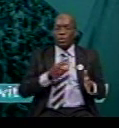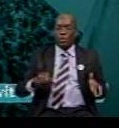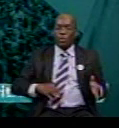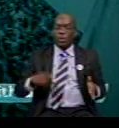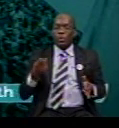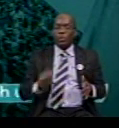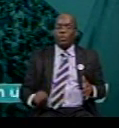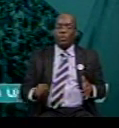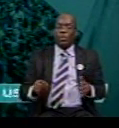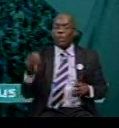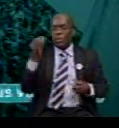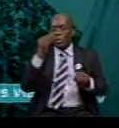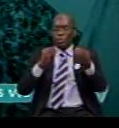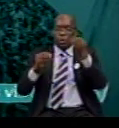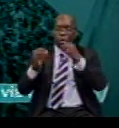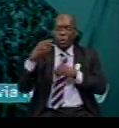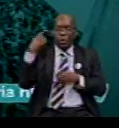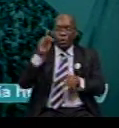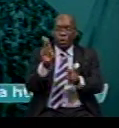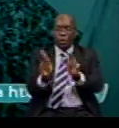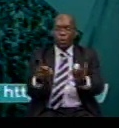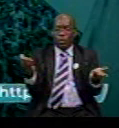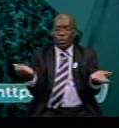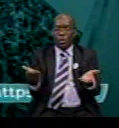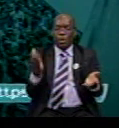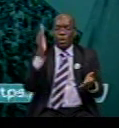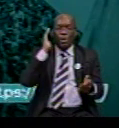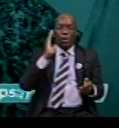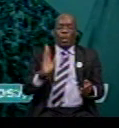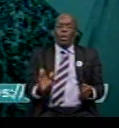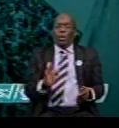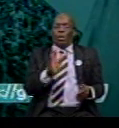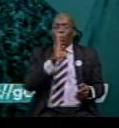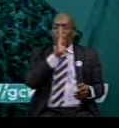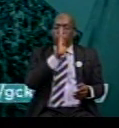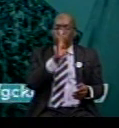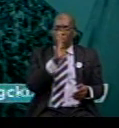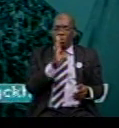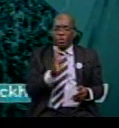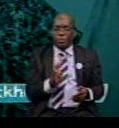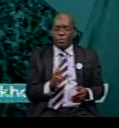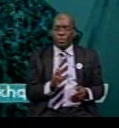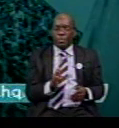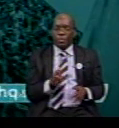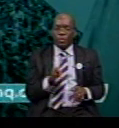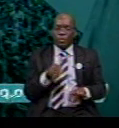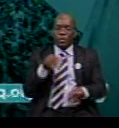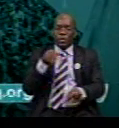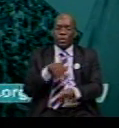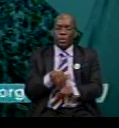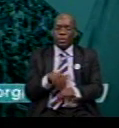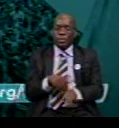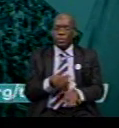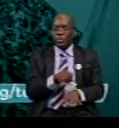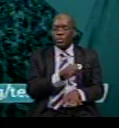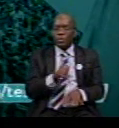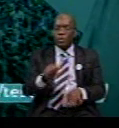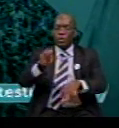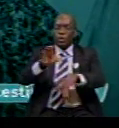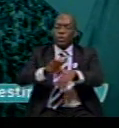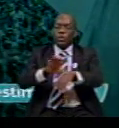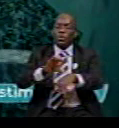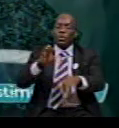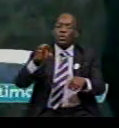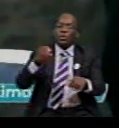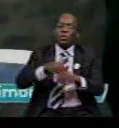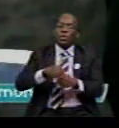in Osun State here, we hold at the headquarter church, Powerline Oshogbo, and